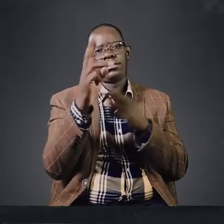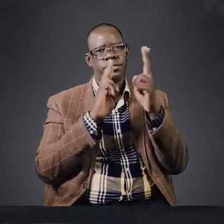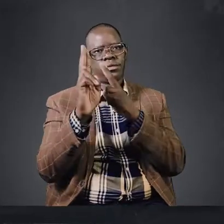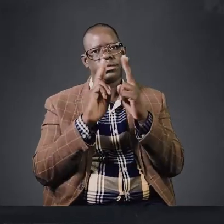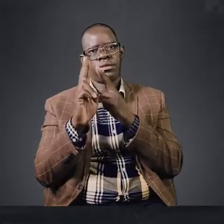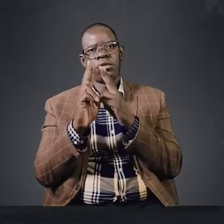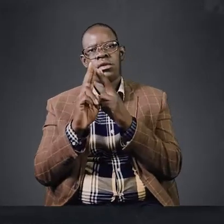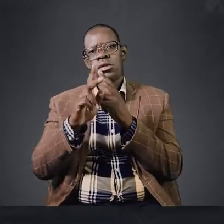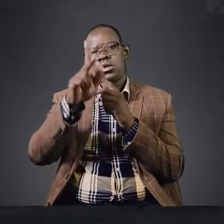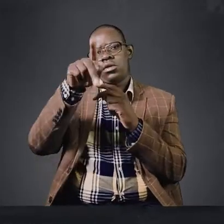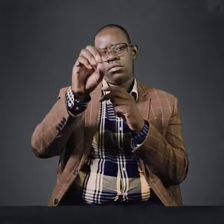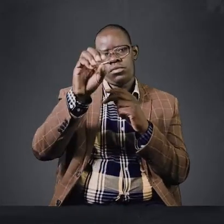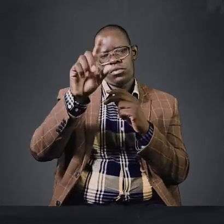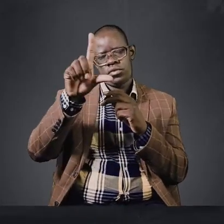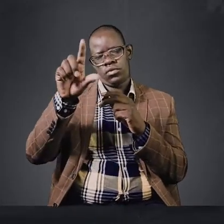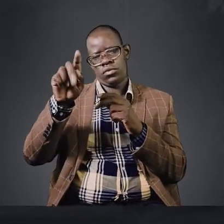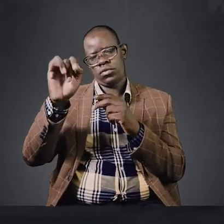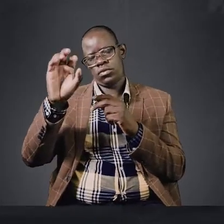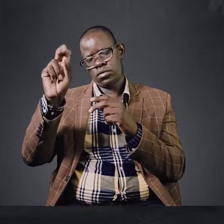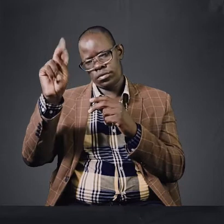the different types of pollution.